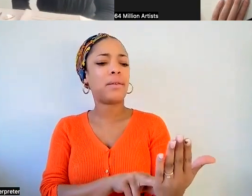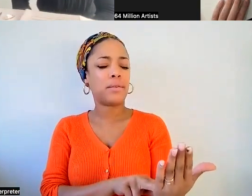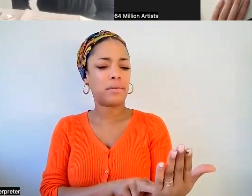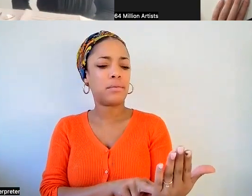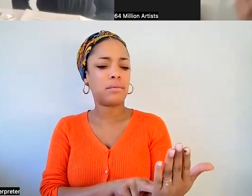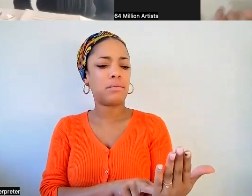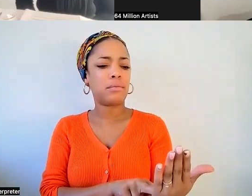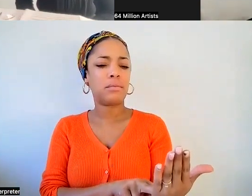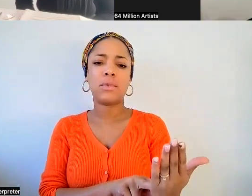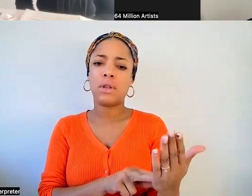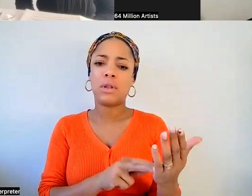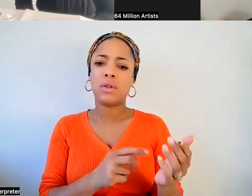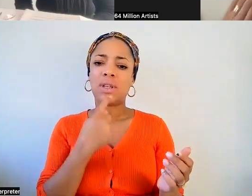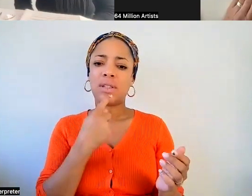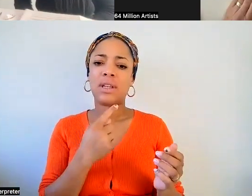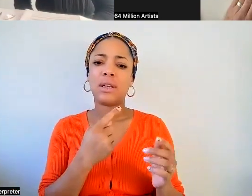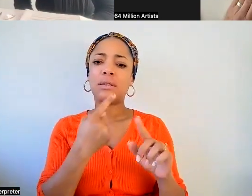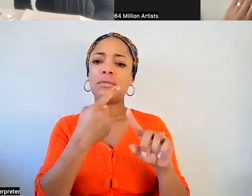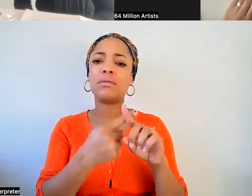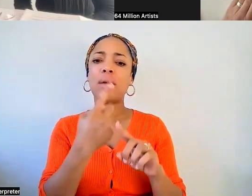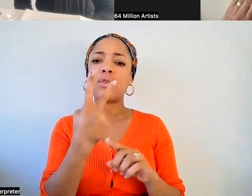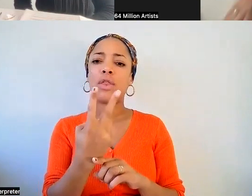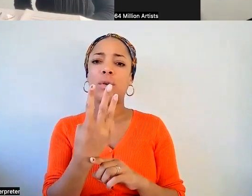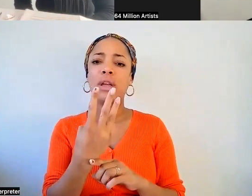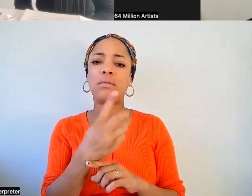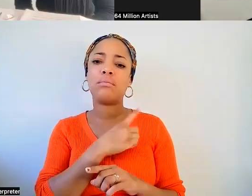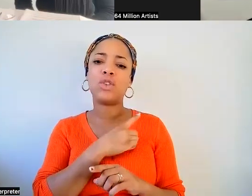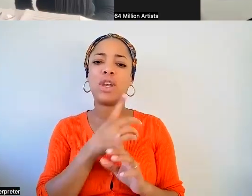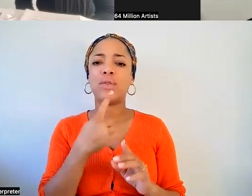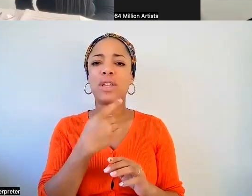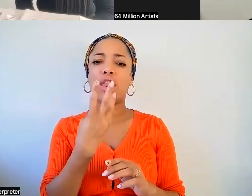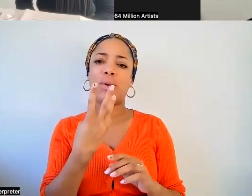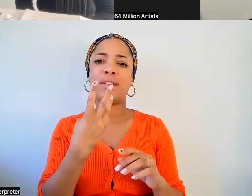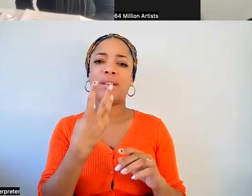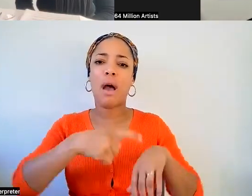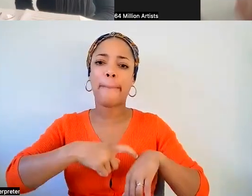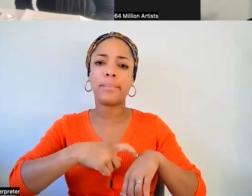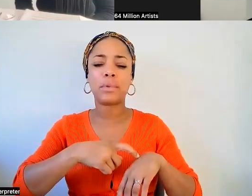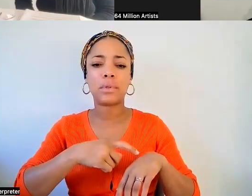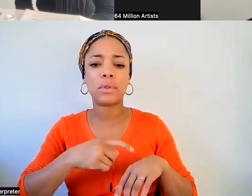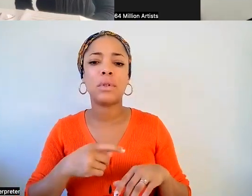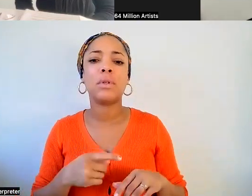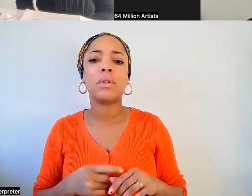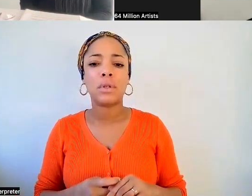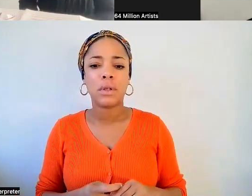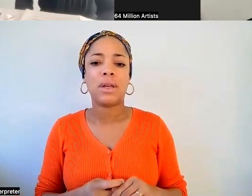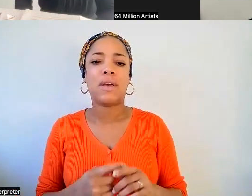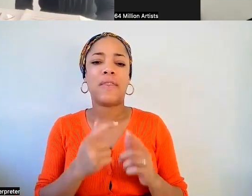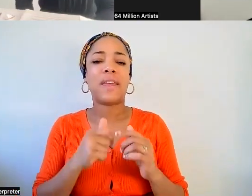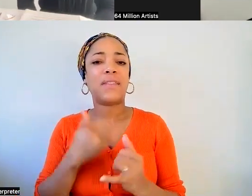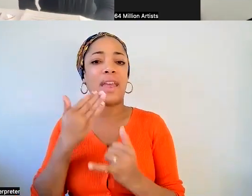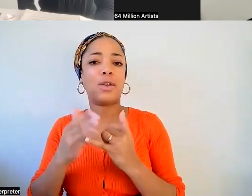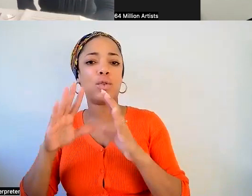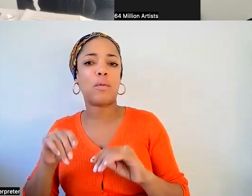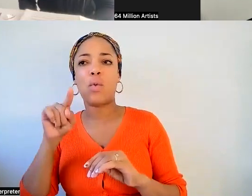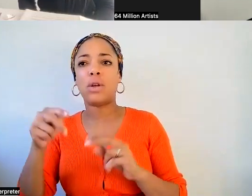do it. So we could put there times three because we repeated it three times. There you go. Or we could write that out three times, you see. So there we are. That